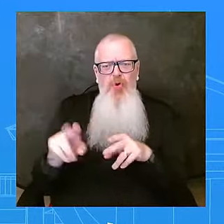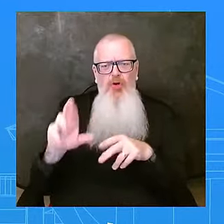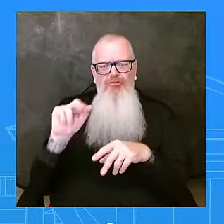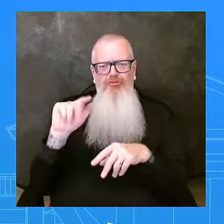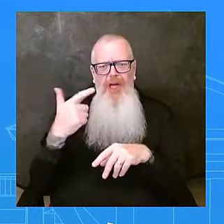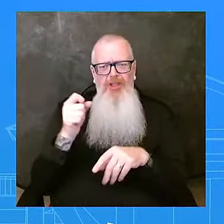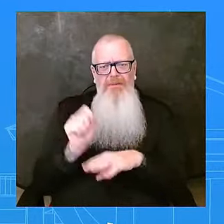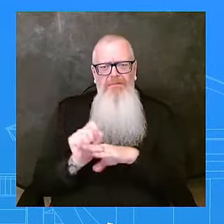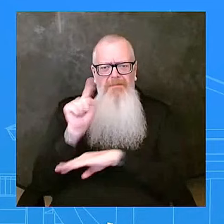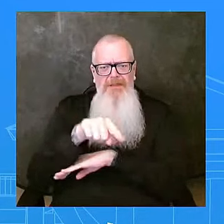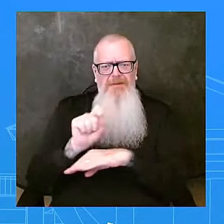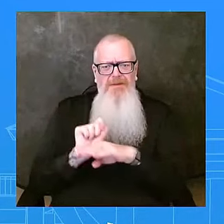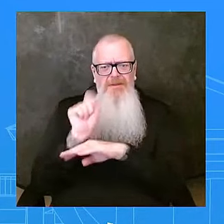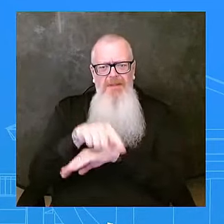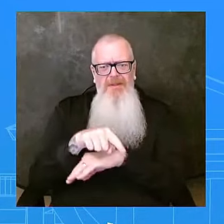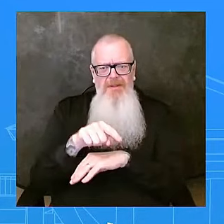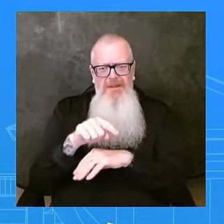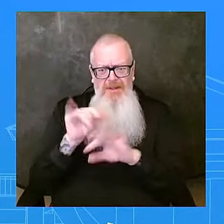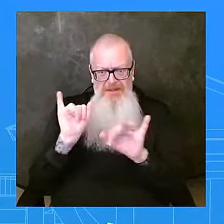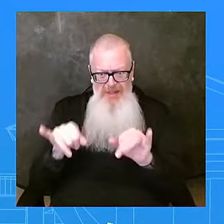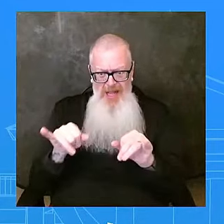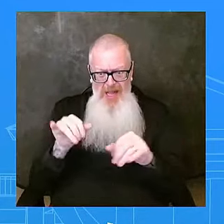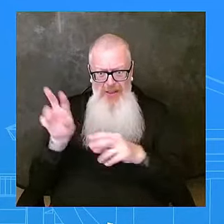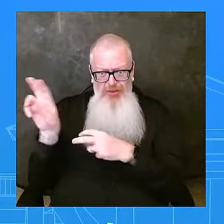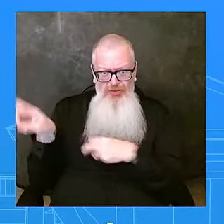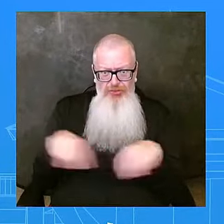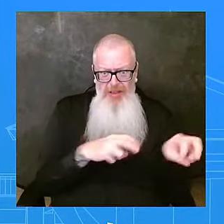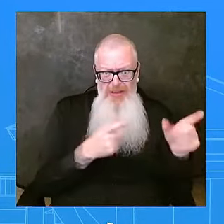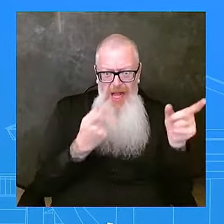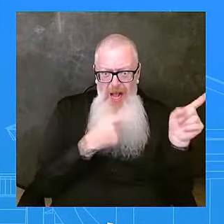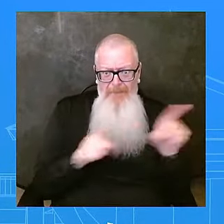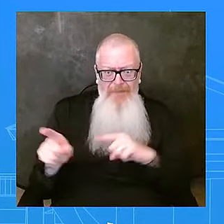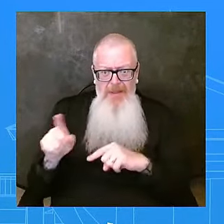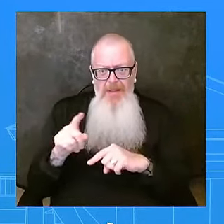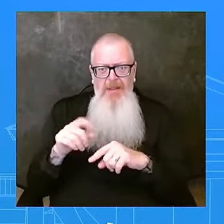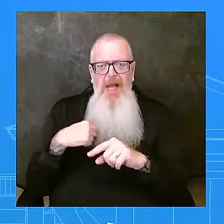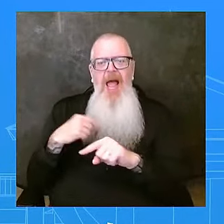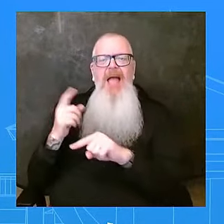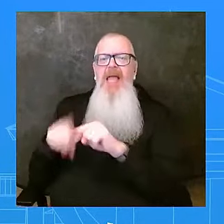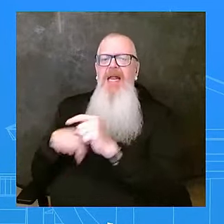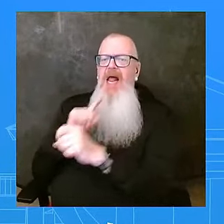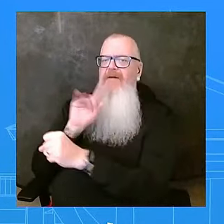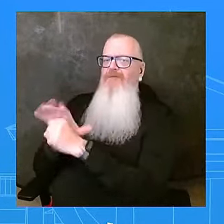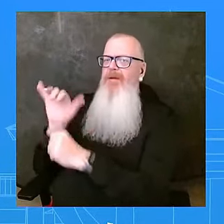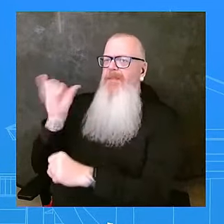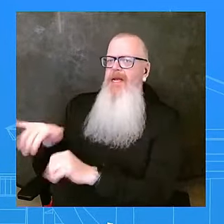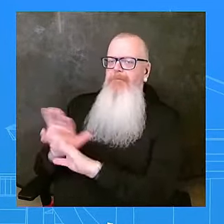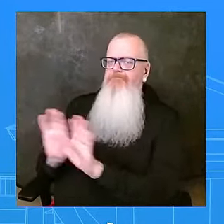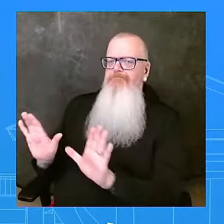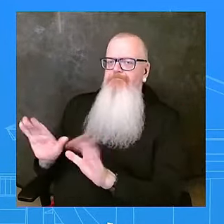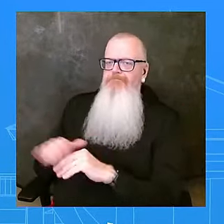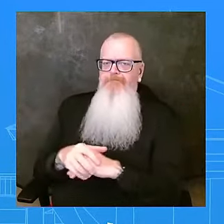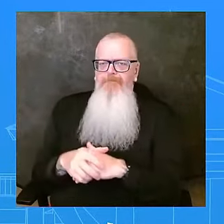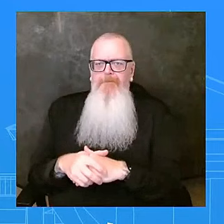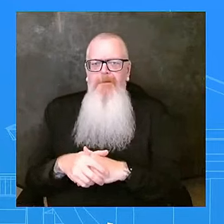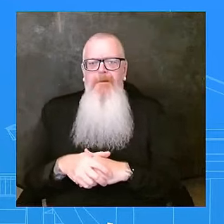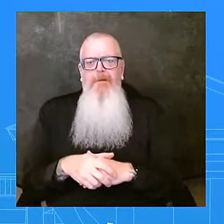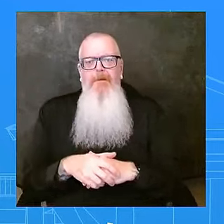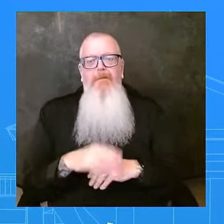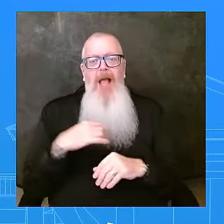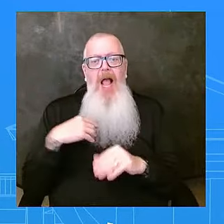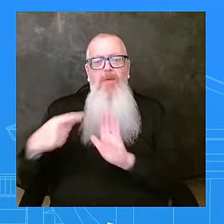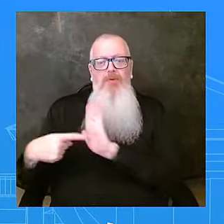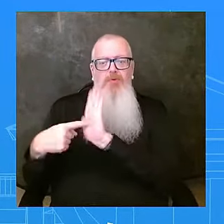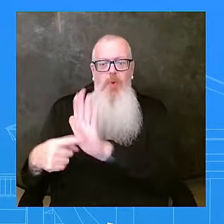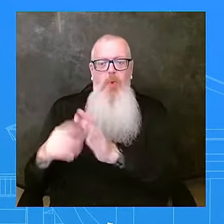transfer happened, and how concerning is this? I cannot confirm the reports that the transfer has happened, but I would point you to what we have said in the past, that